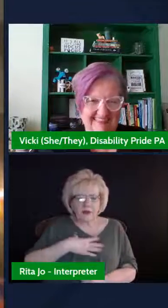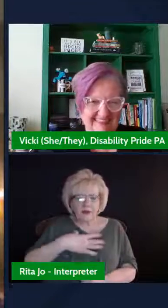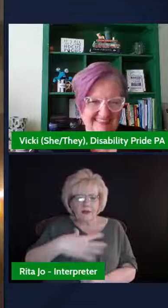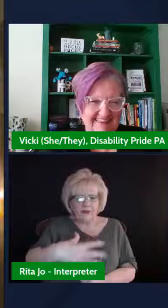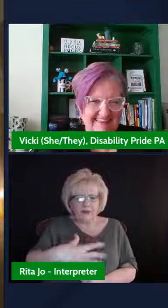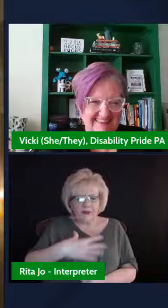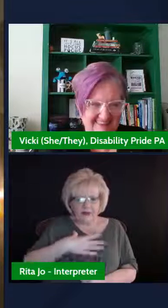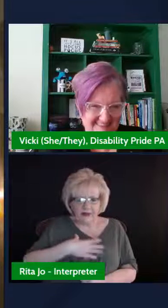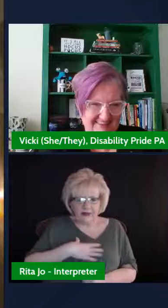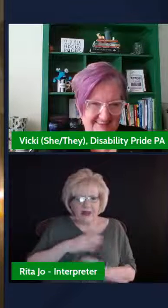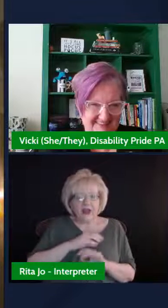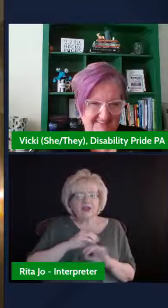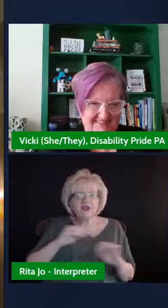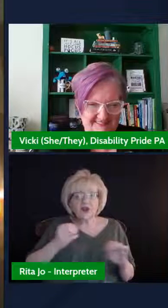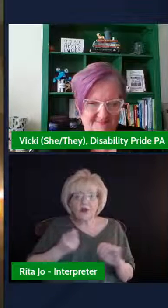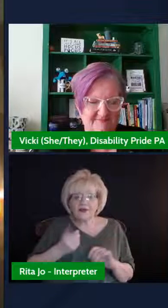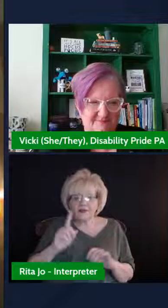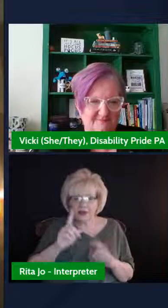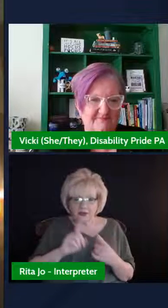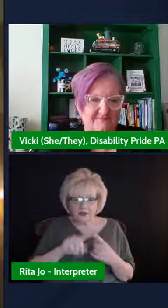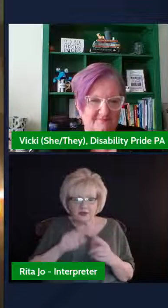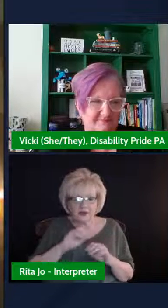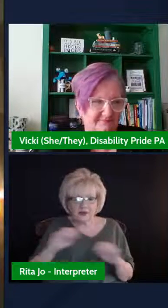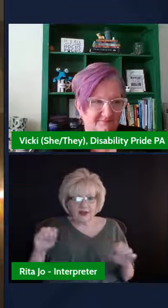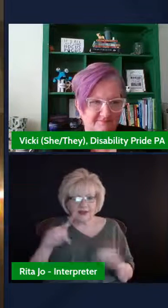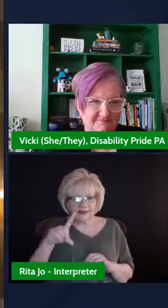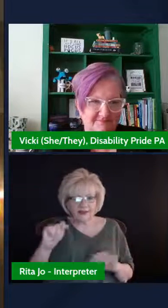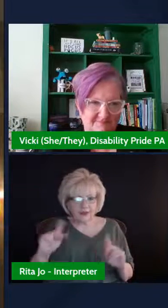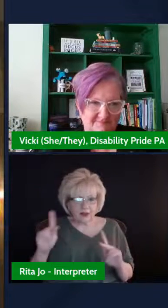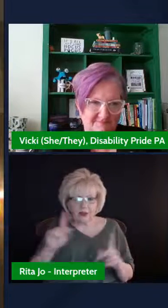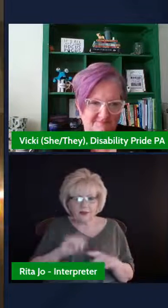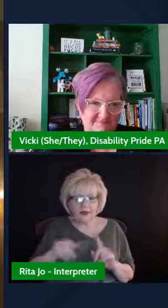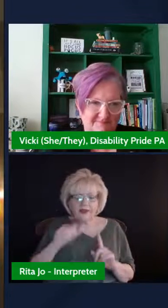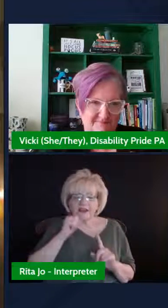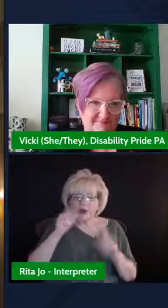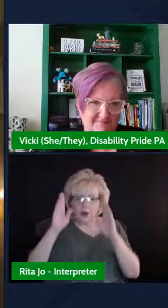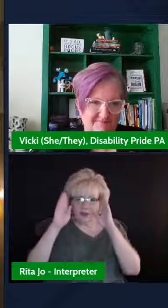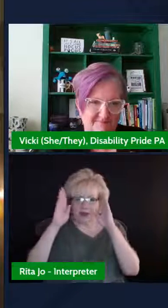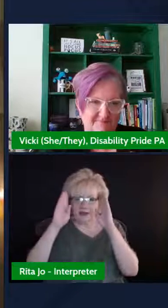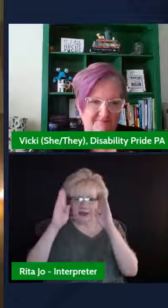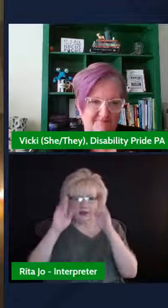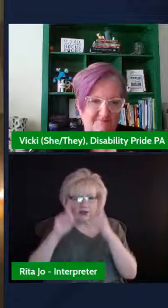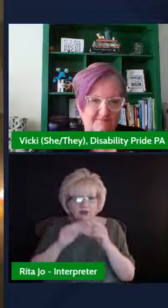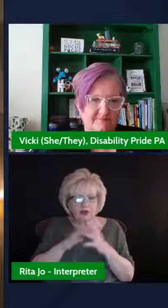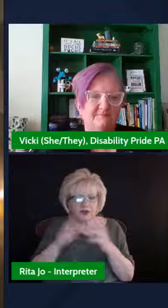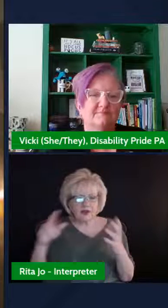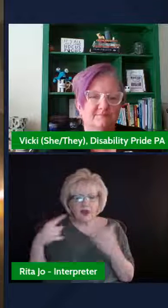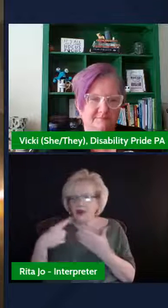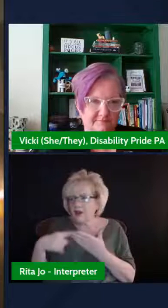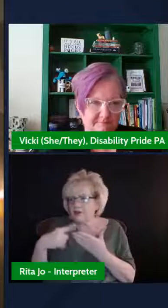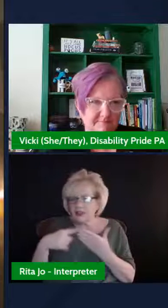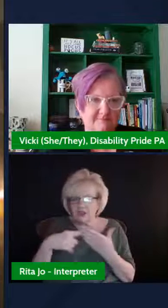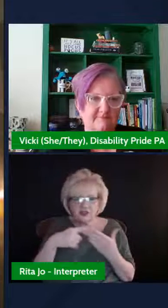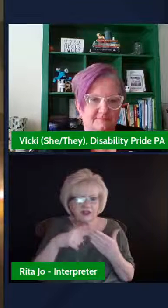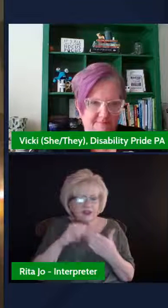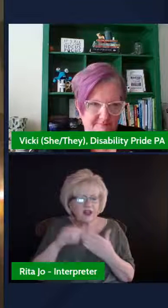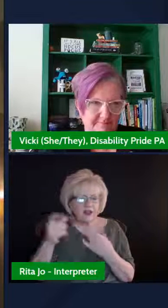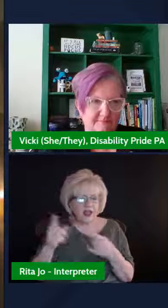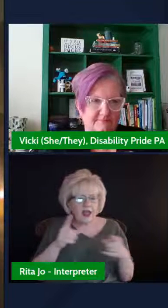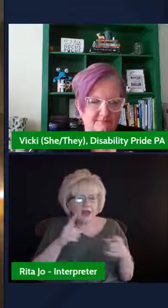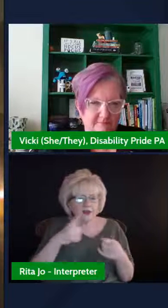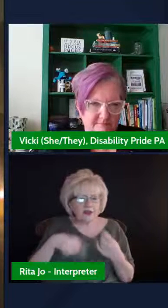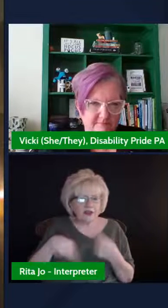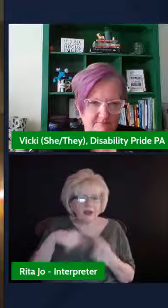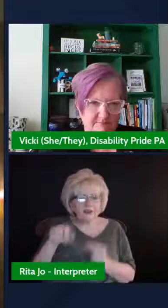Anyway, no offense to non-disabled people, but they don't pay very much attention to a lot of conversations that are happening around disability. So